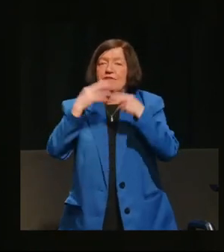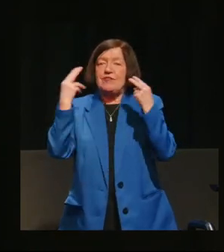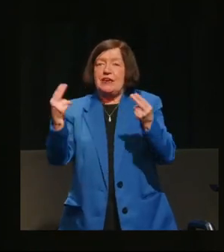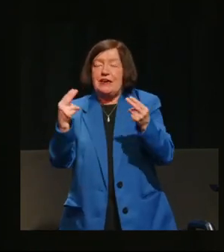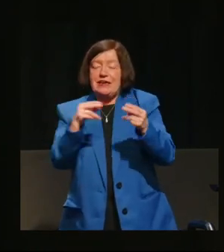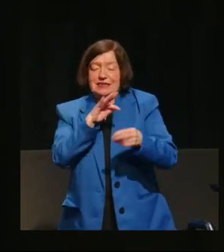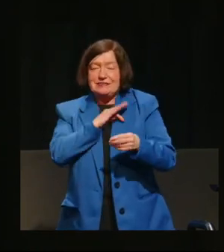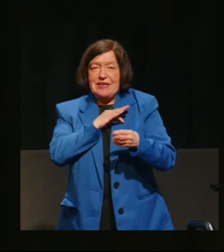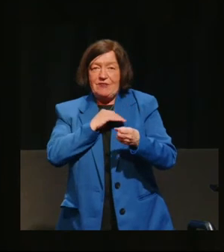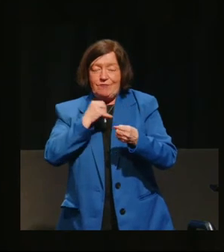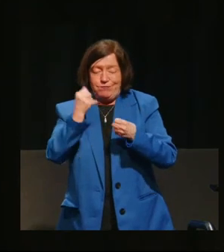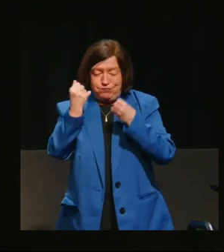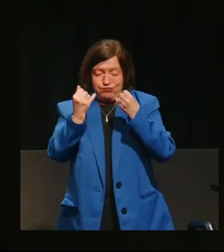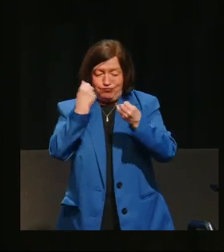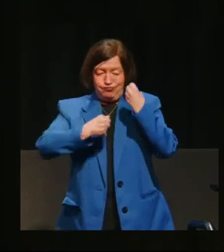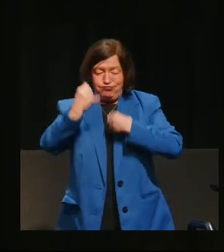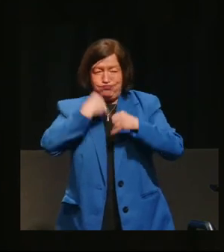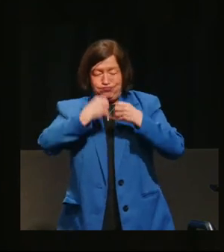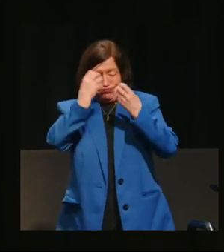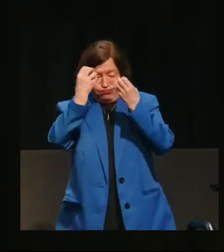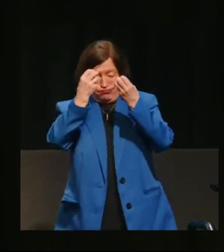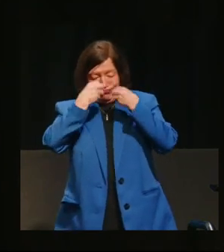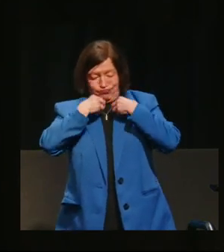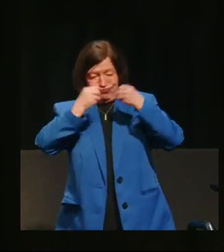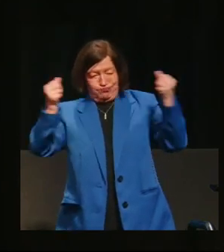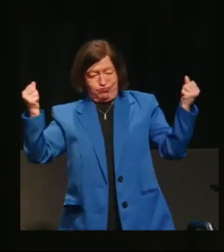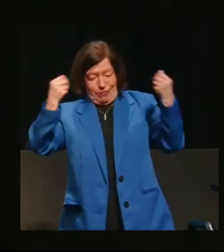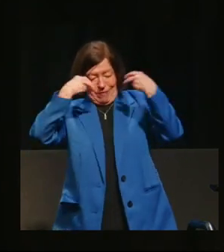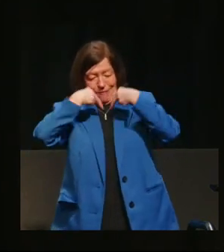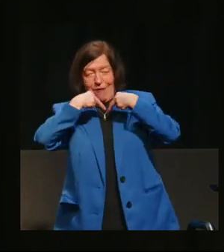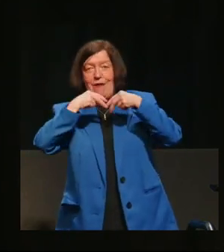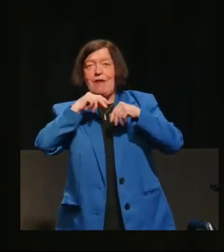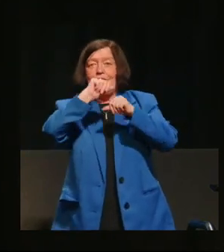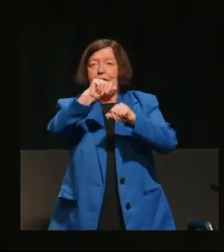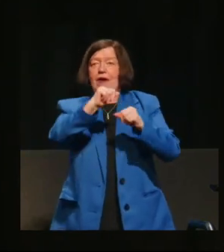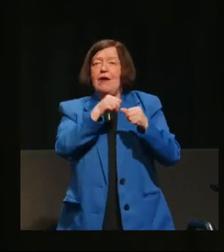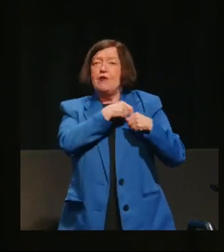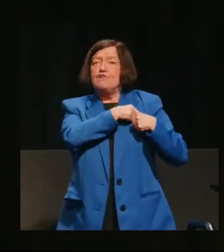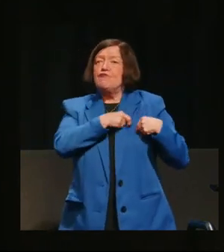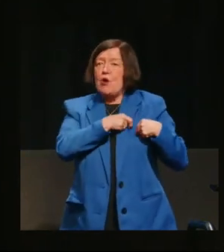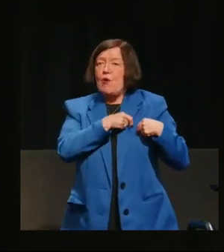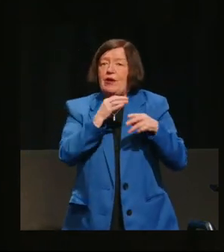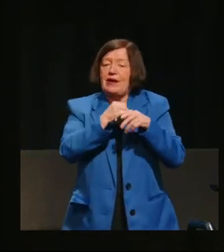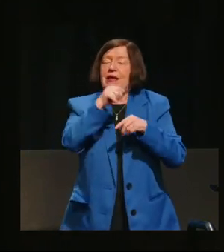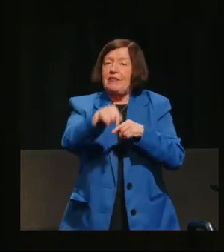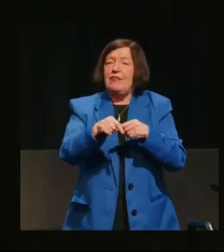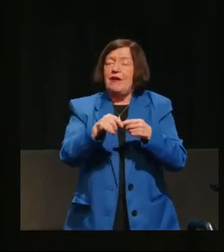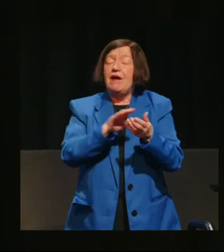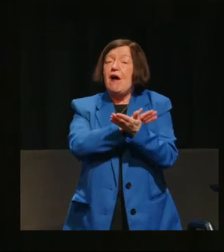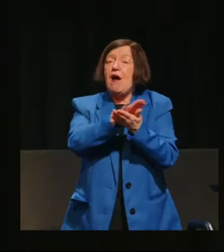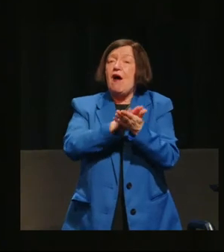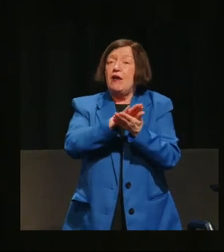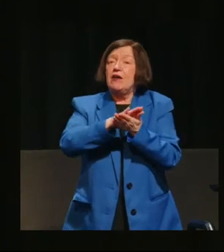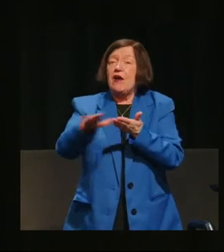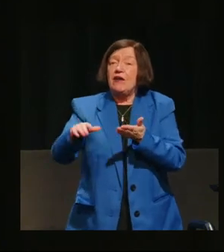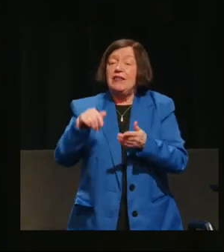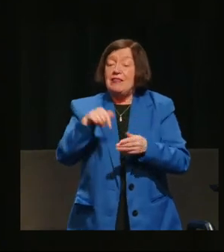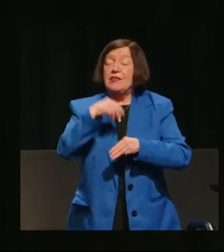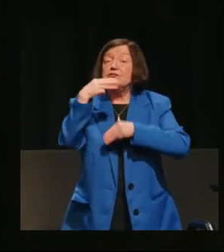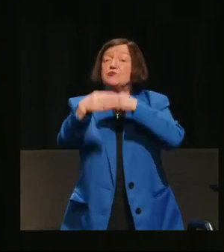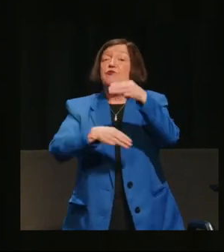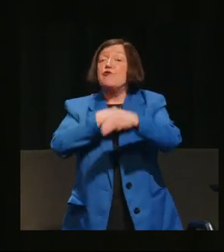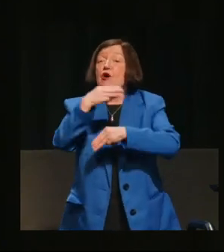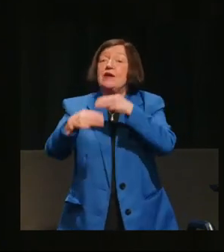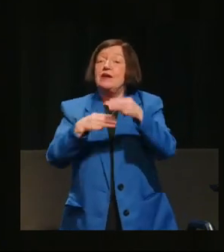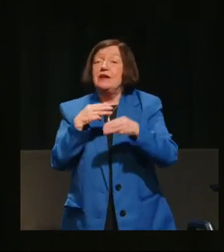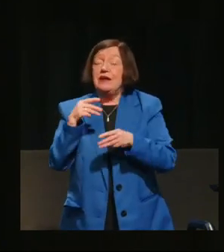critical self-examination, acknowledging the role that they and their citizens played in the Holocaust. This process,